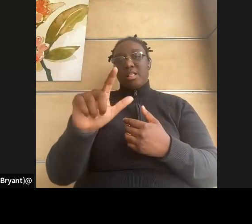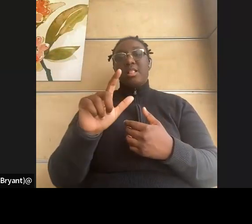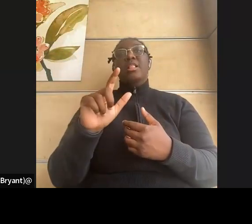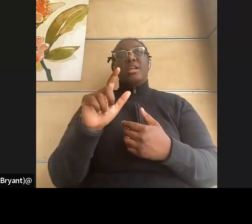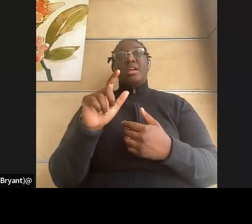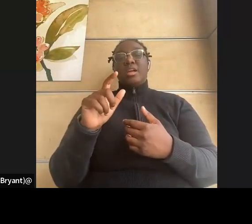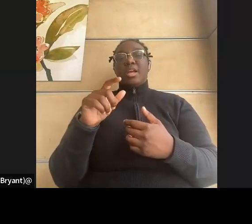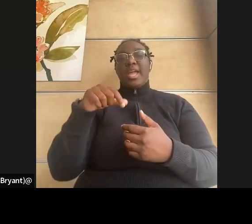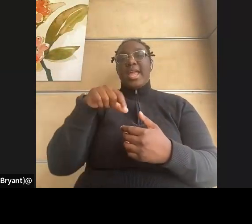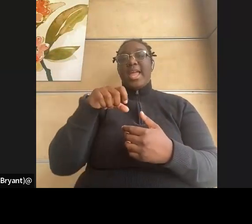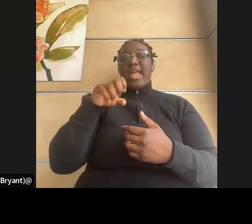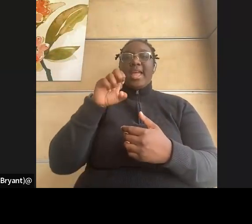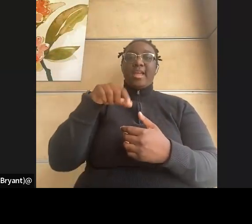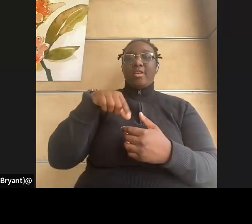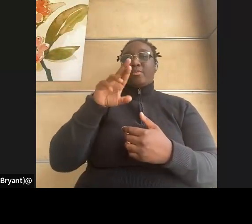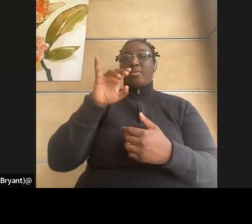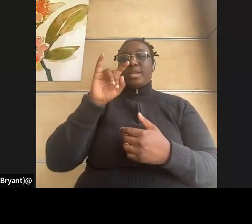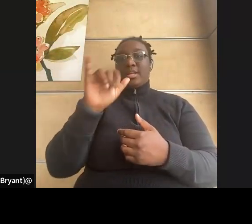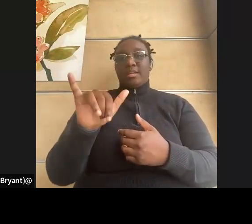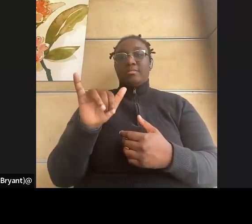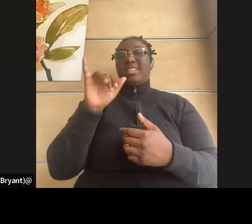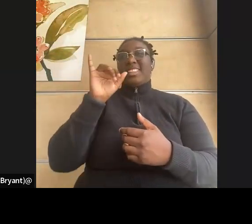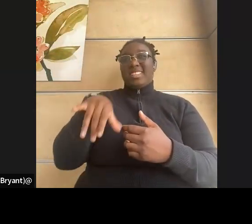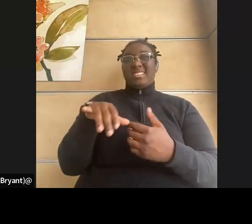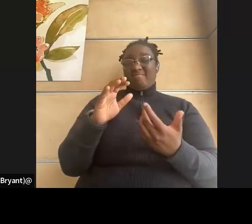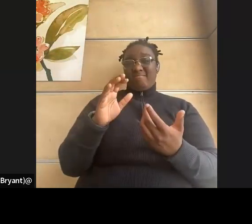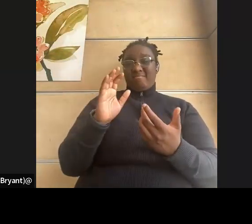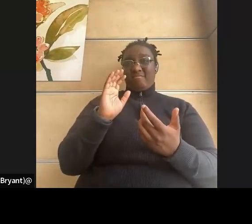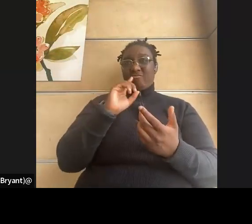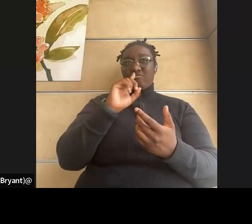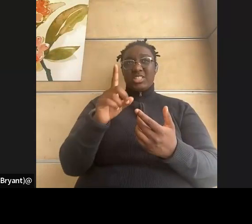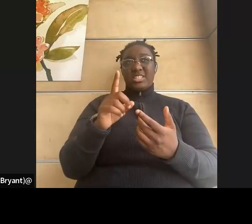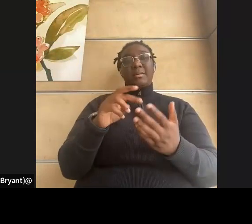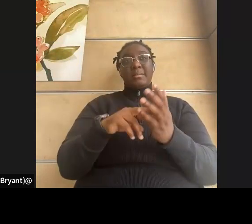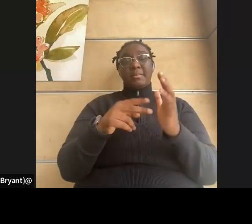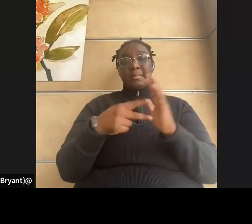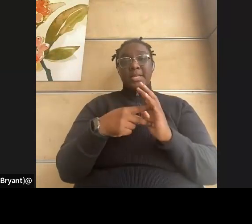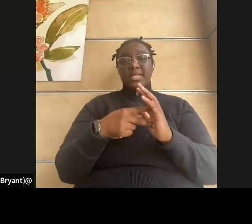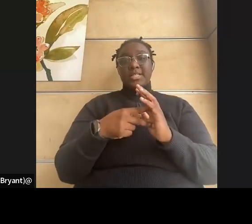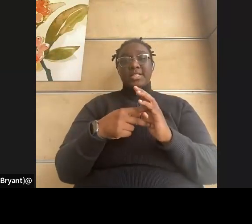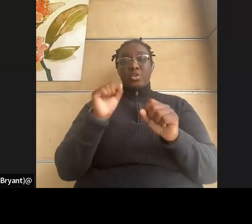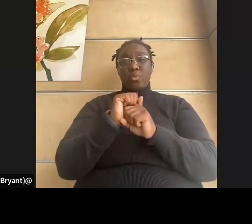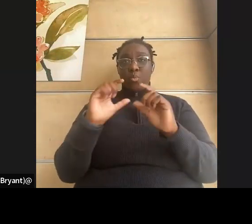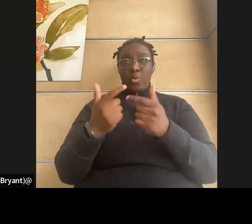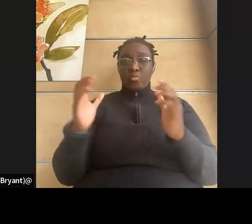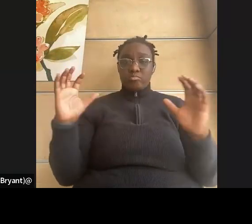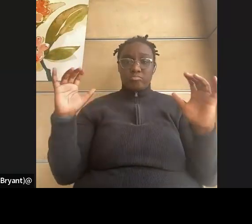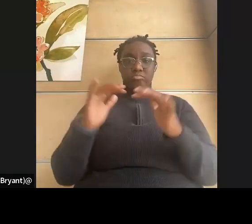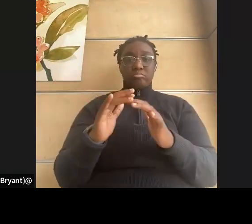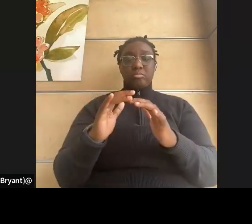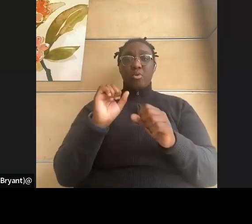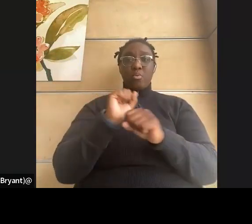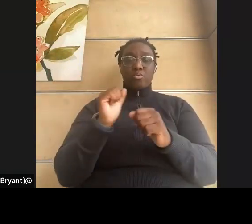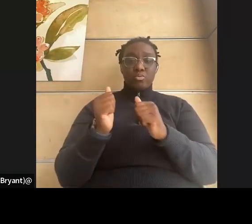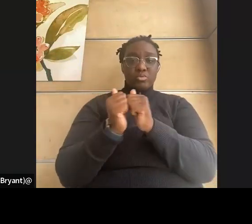it's because of these inequities that this working group has been brought together to help see how we can all collectively work together within